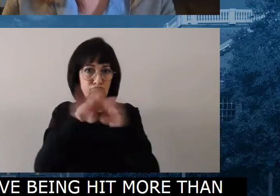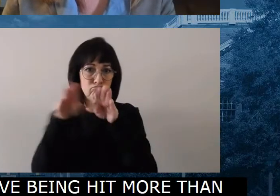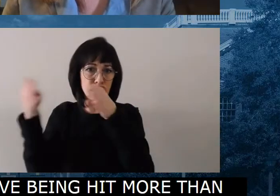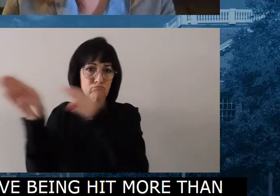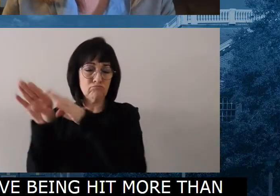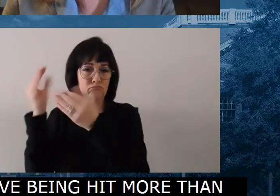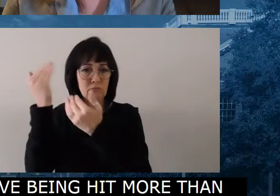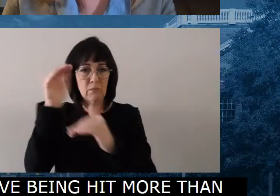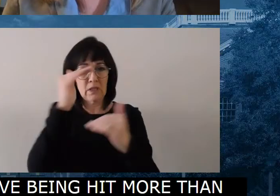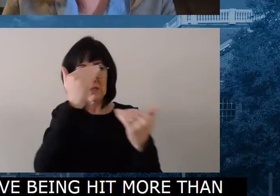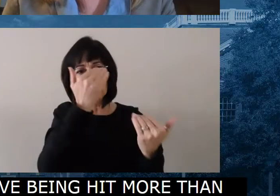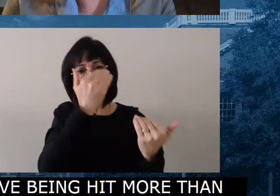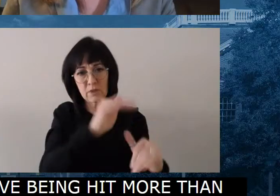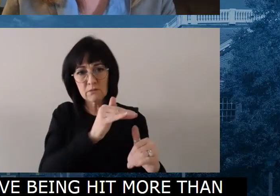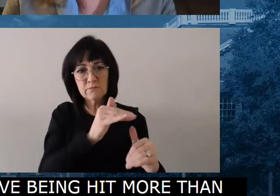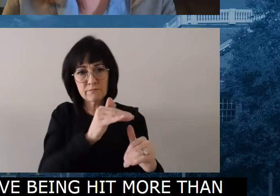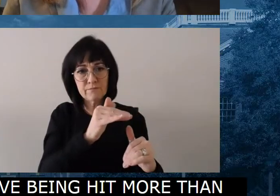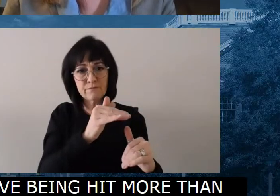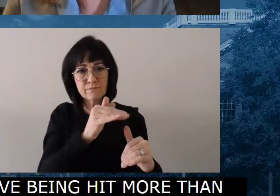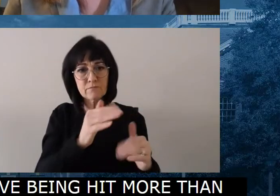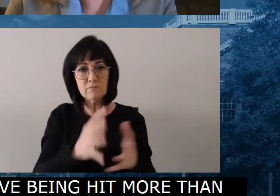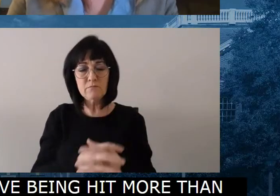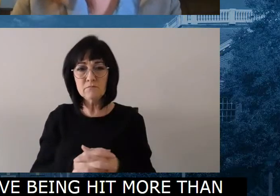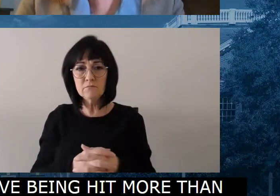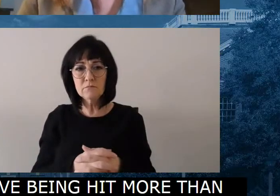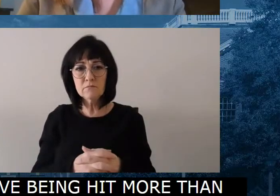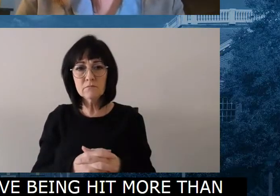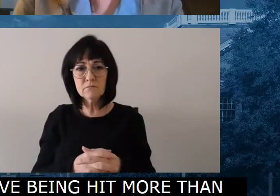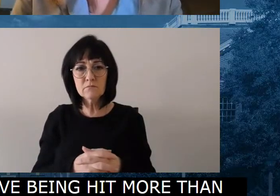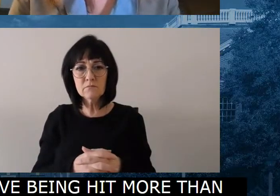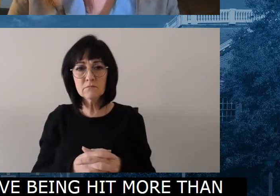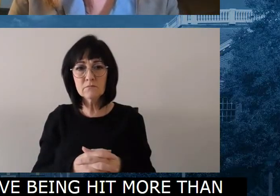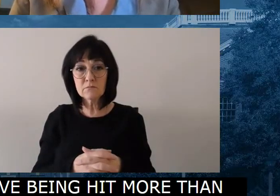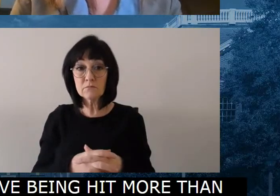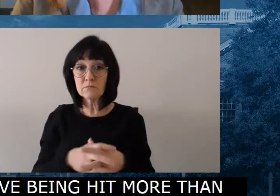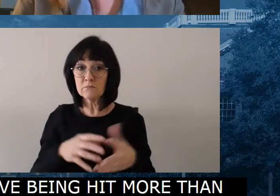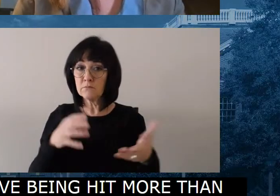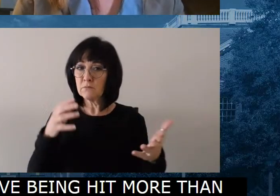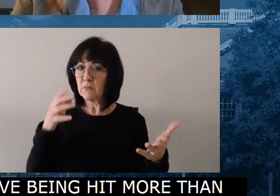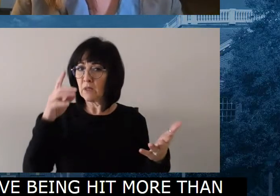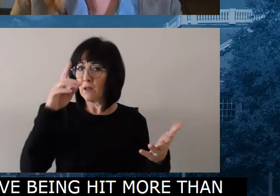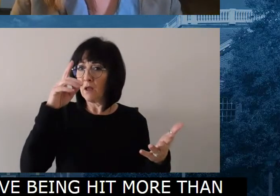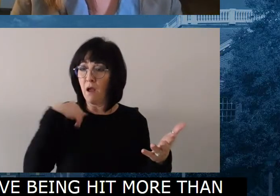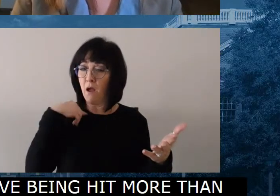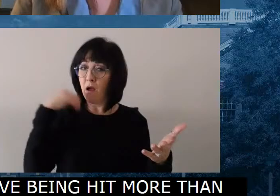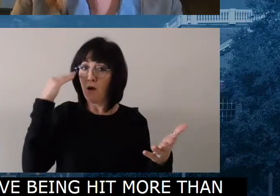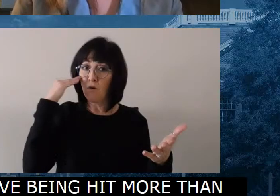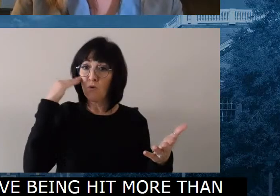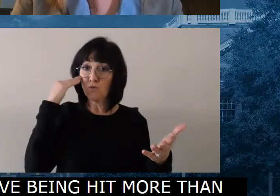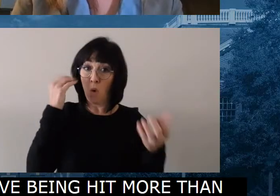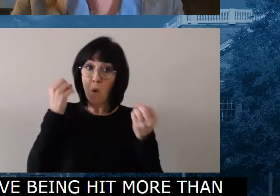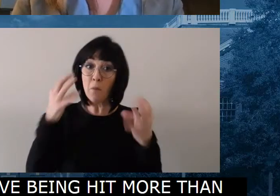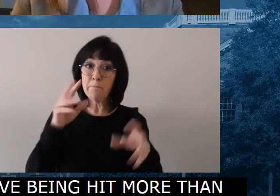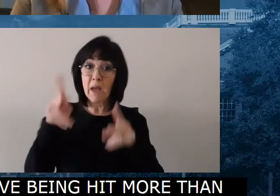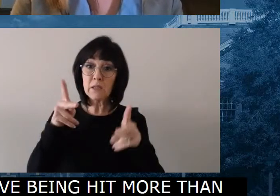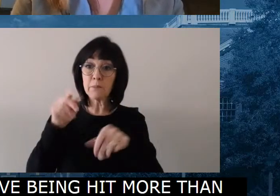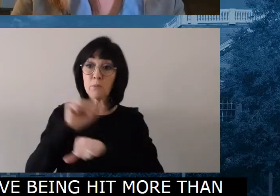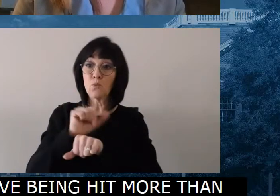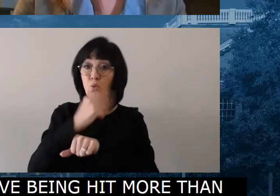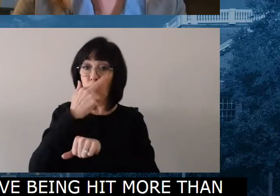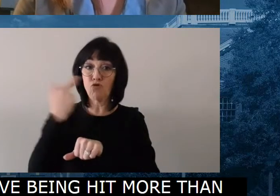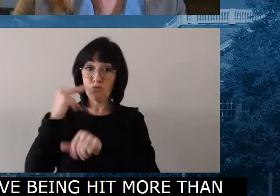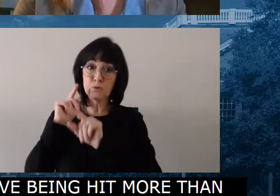I did see lists of people that were vaccinated at Dover Downs. It was a big number. I don't think it's 8,000. AJ and Dr. Rattay, do you want to talk in